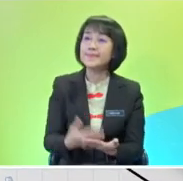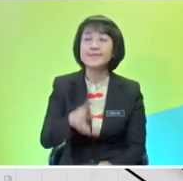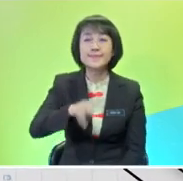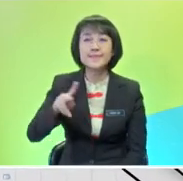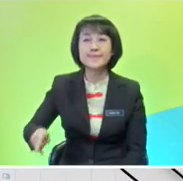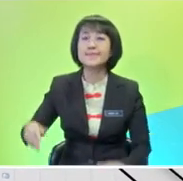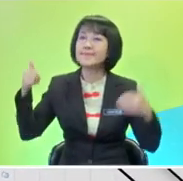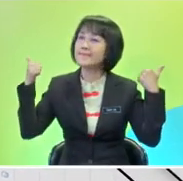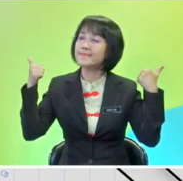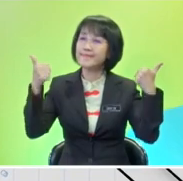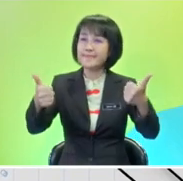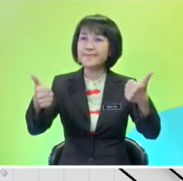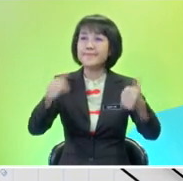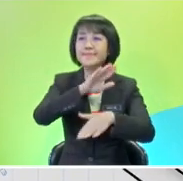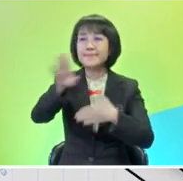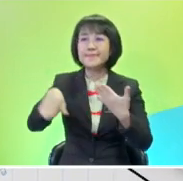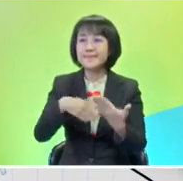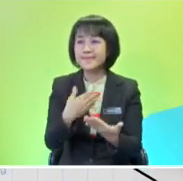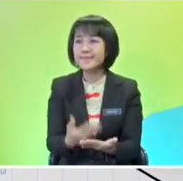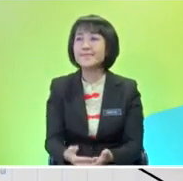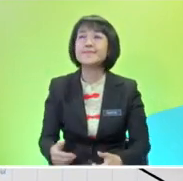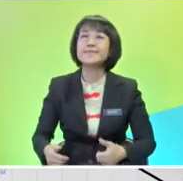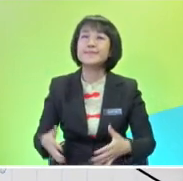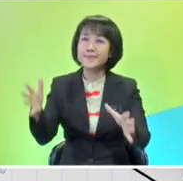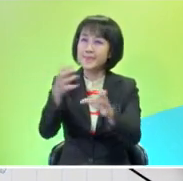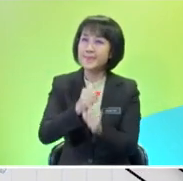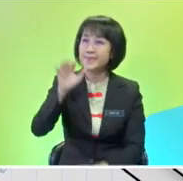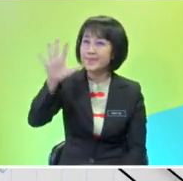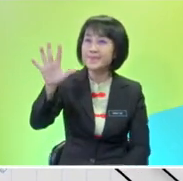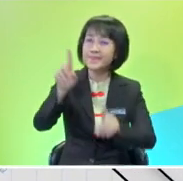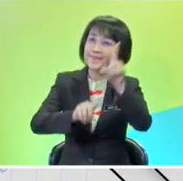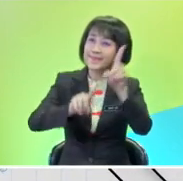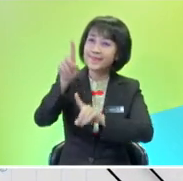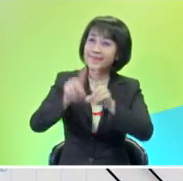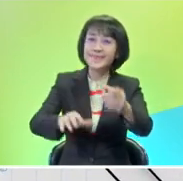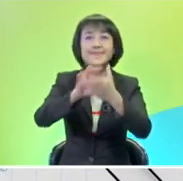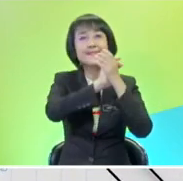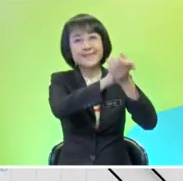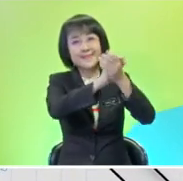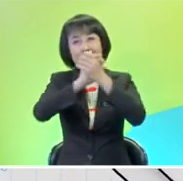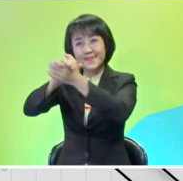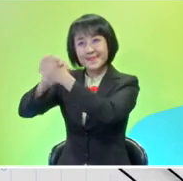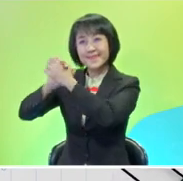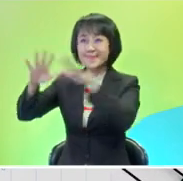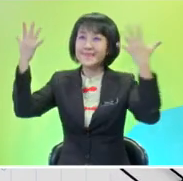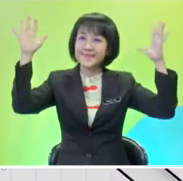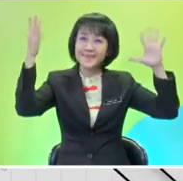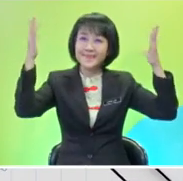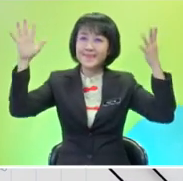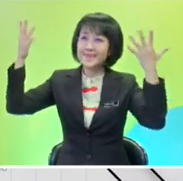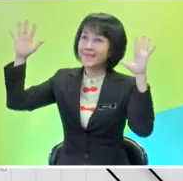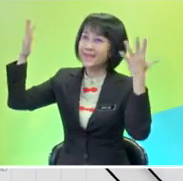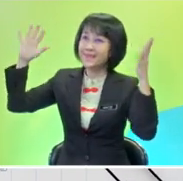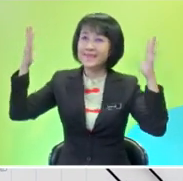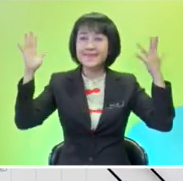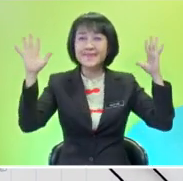very well. So you all deserve 5 stars for today's lesson. 5 stars. Congratulations. Give yourselves a round of applause.